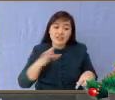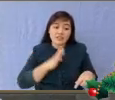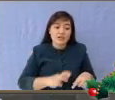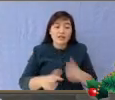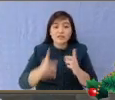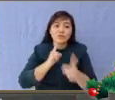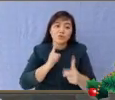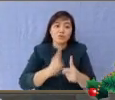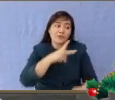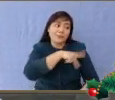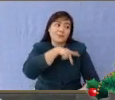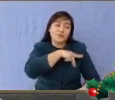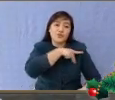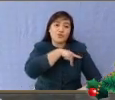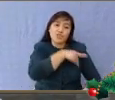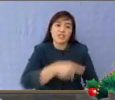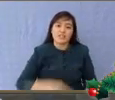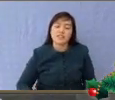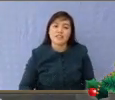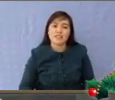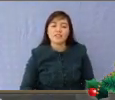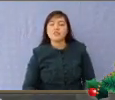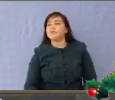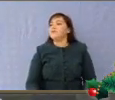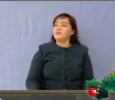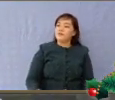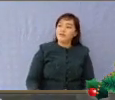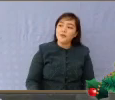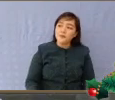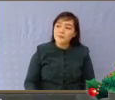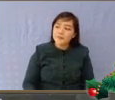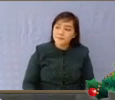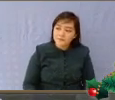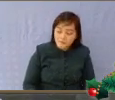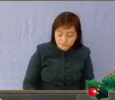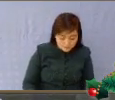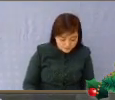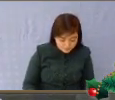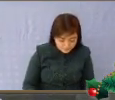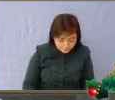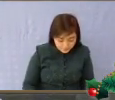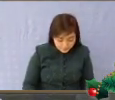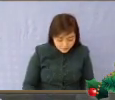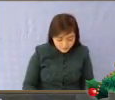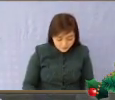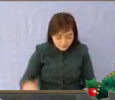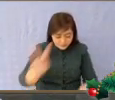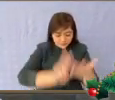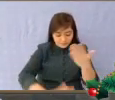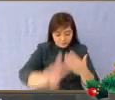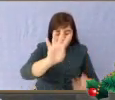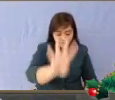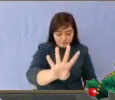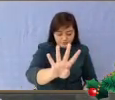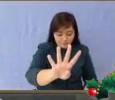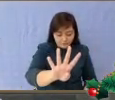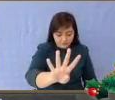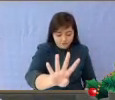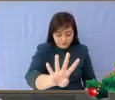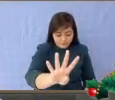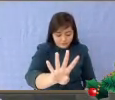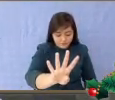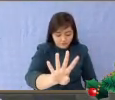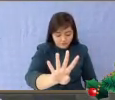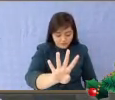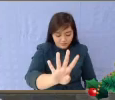approach ni David from third person to second person. Tignan nyo po yung verse number 4. Yea, do I